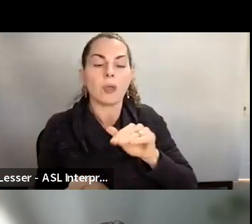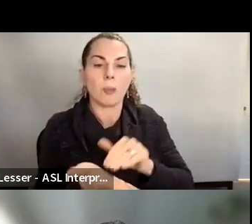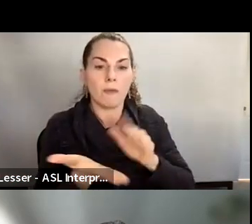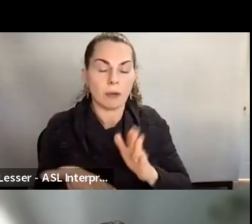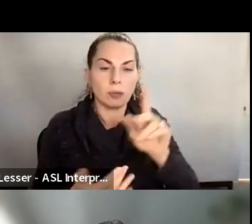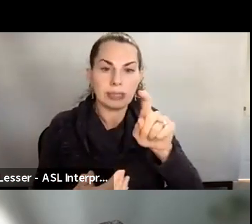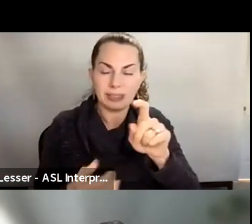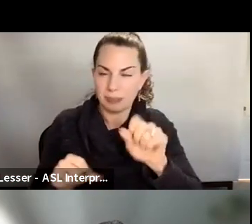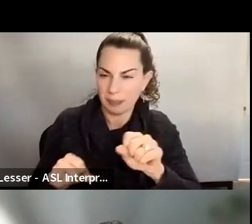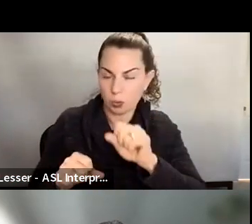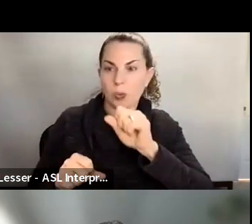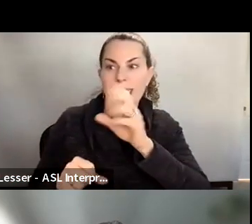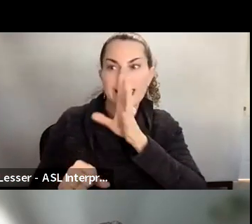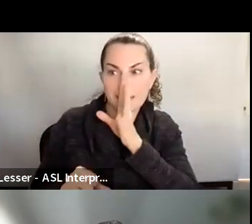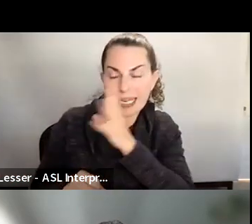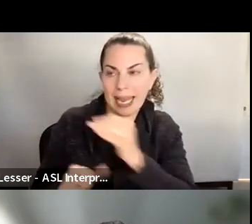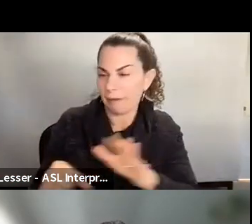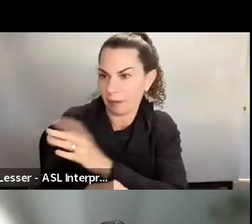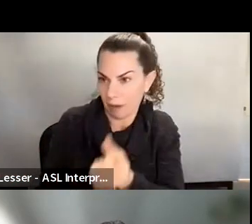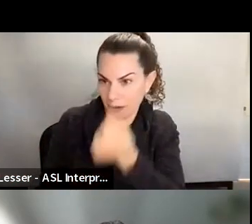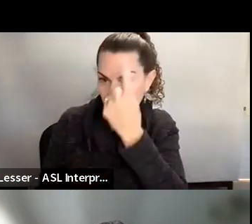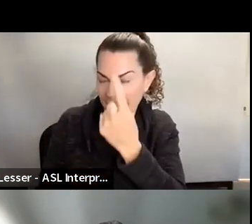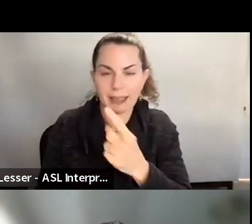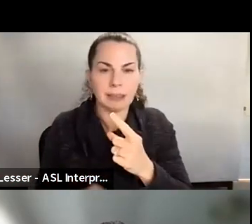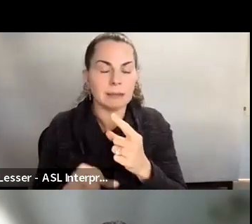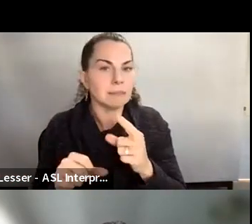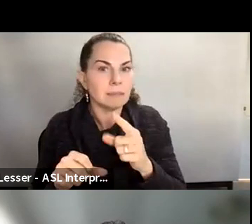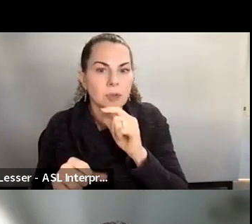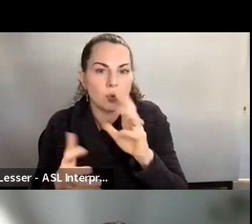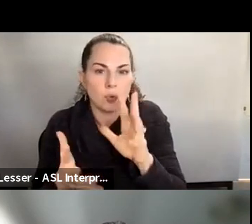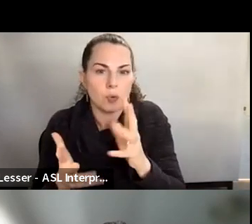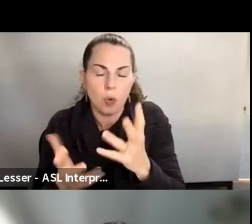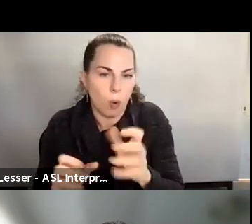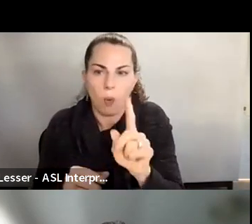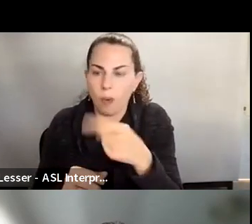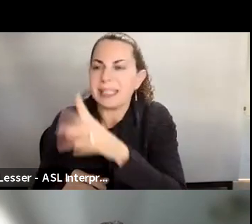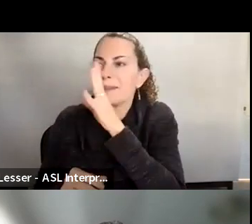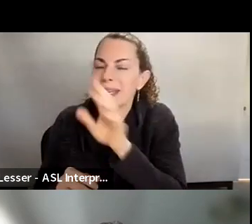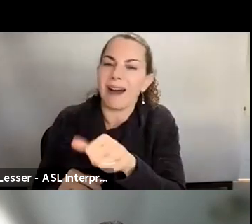to understand. Equally important. I mean, you don't want to just speak in another language. You want to be able to